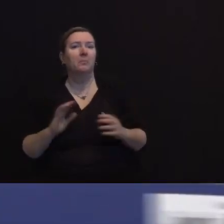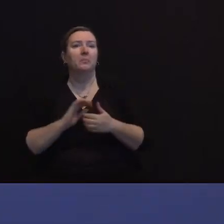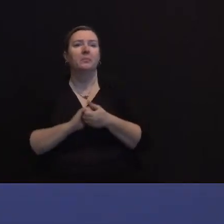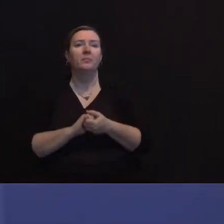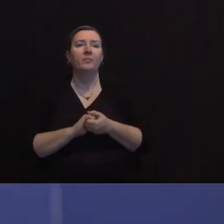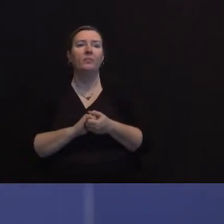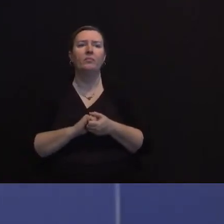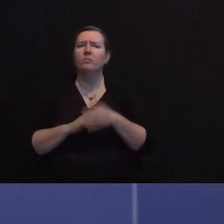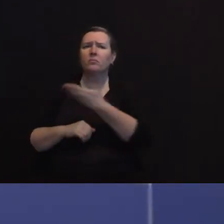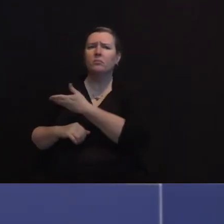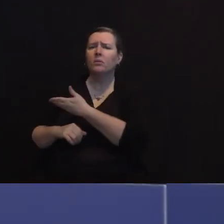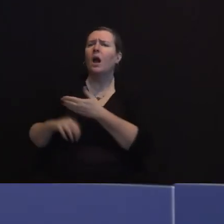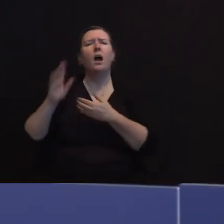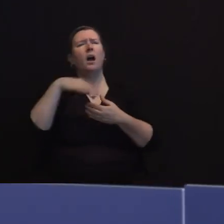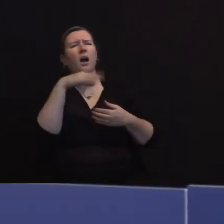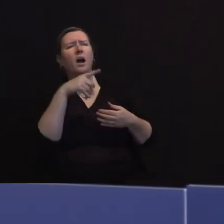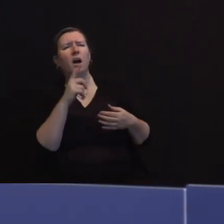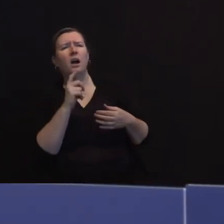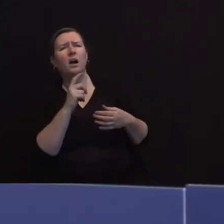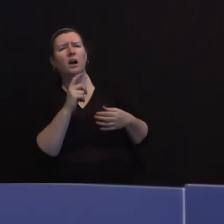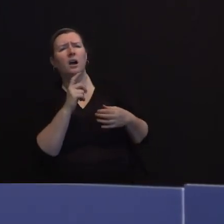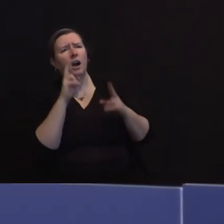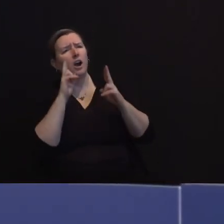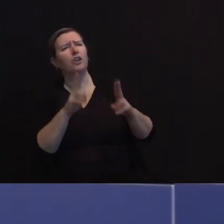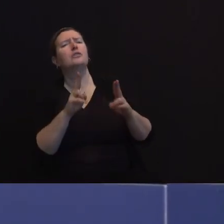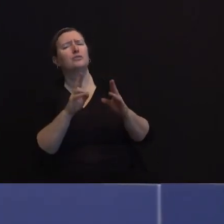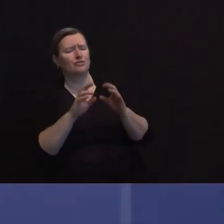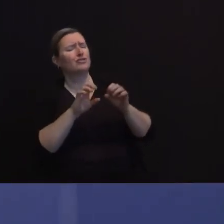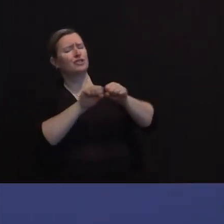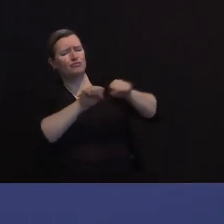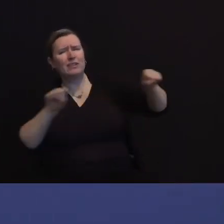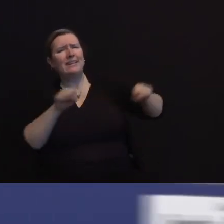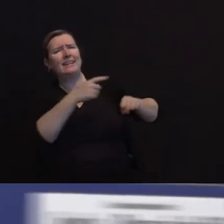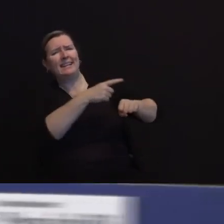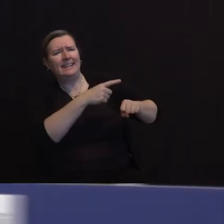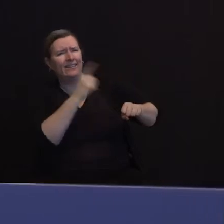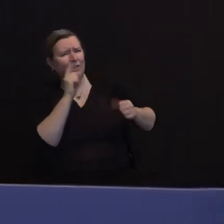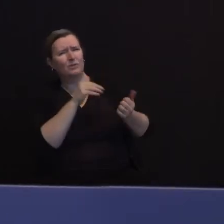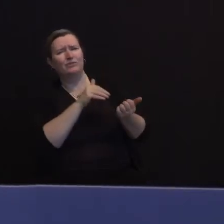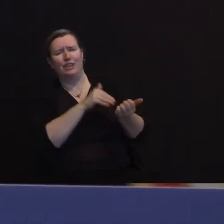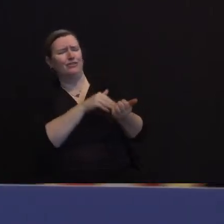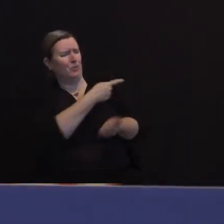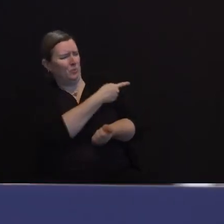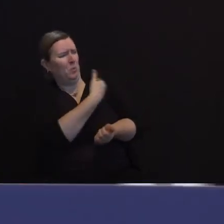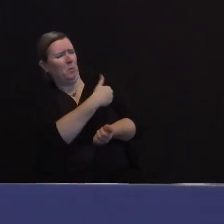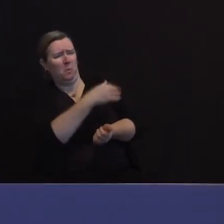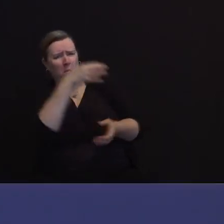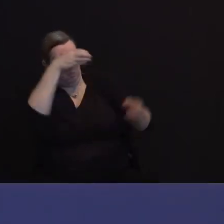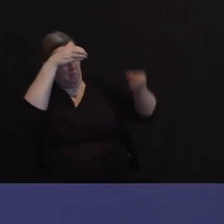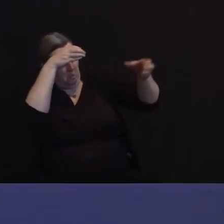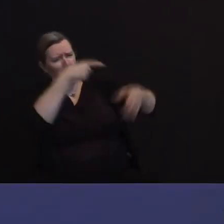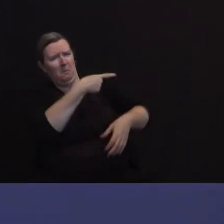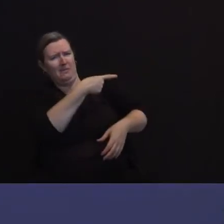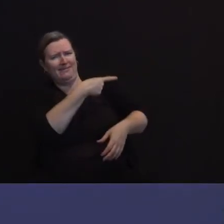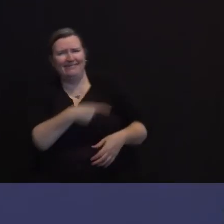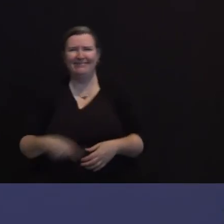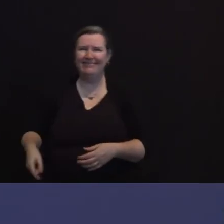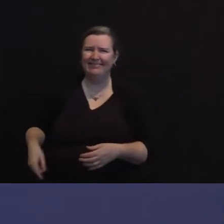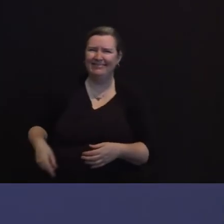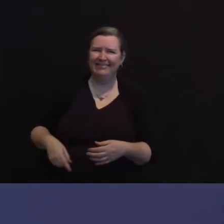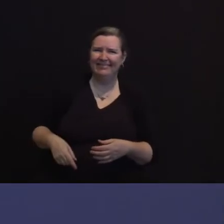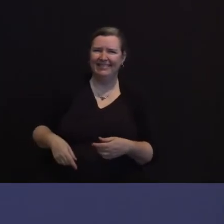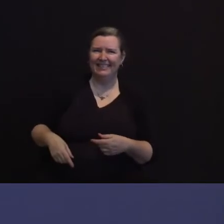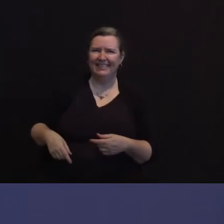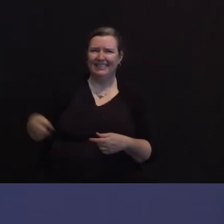honorary. Thank you for that. Yeah, please, Pat wants to weigh in, and he's trying to get an honorary as well, apparently. Thank you for